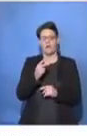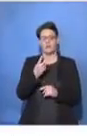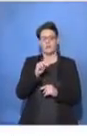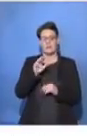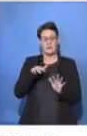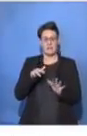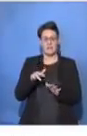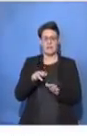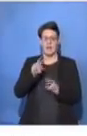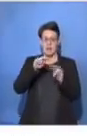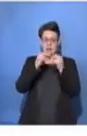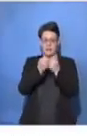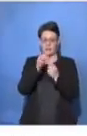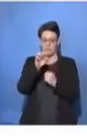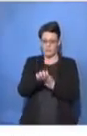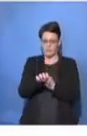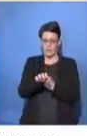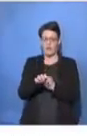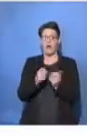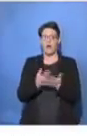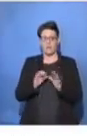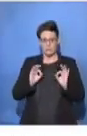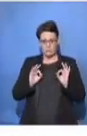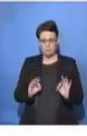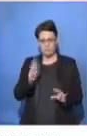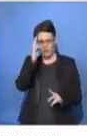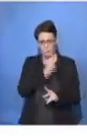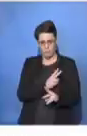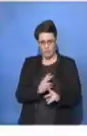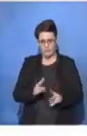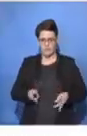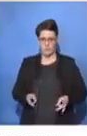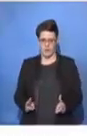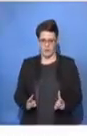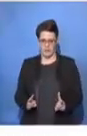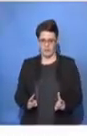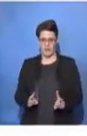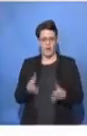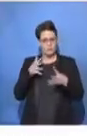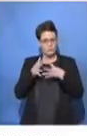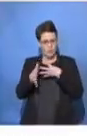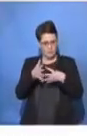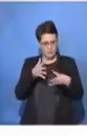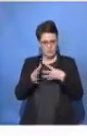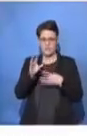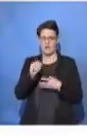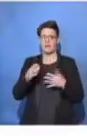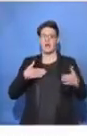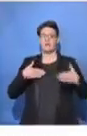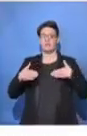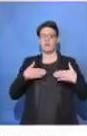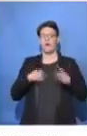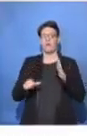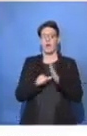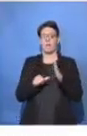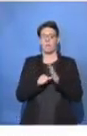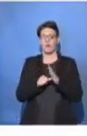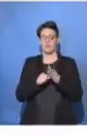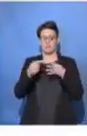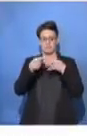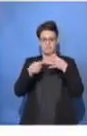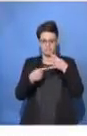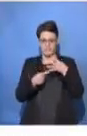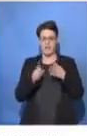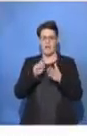provincial elections were conducted in a professional manner, with transparency in the administration of key elements in the